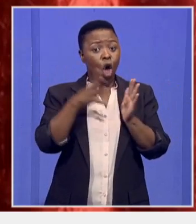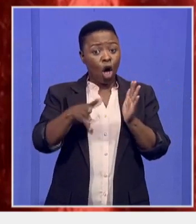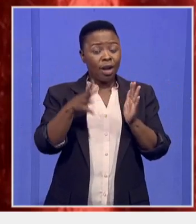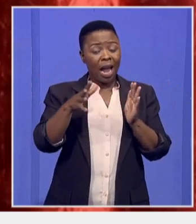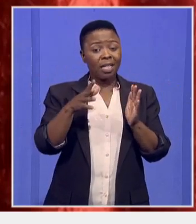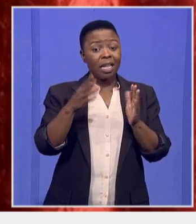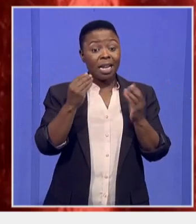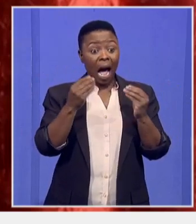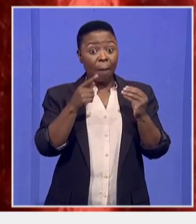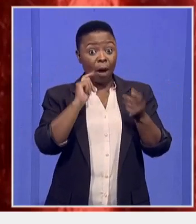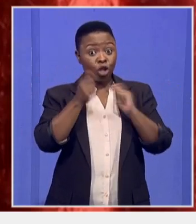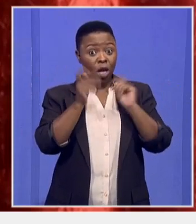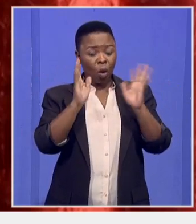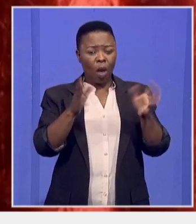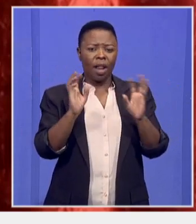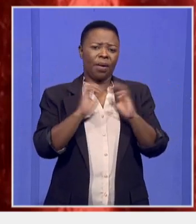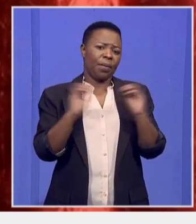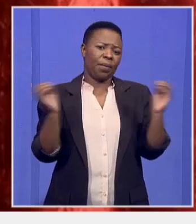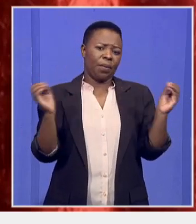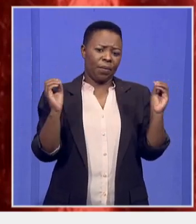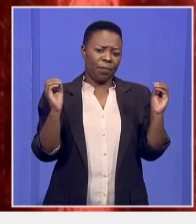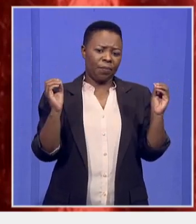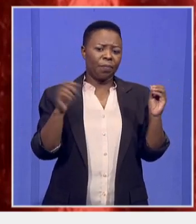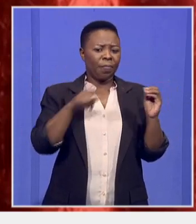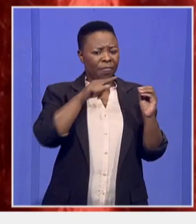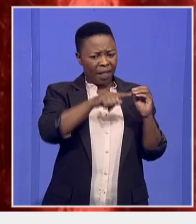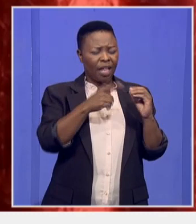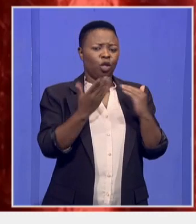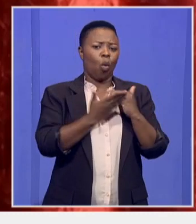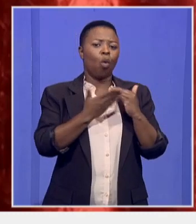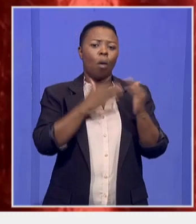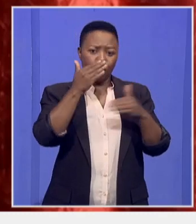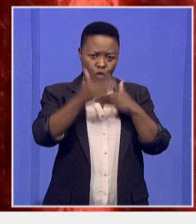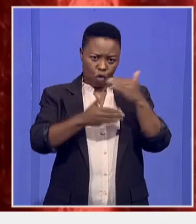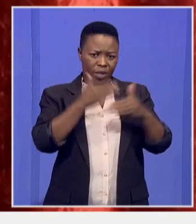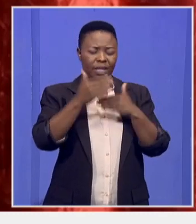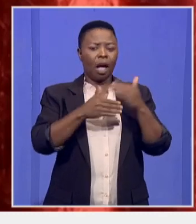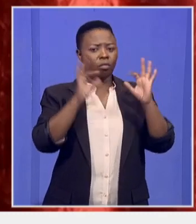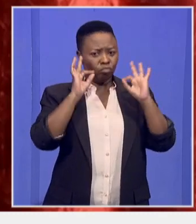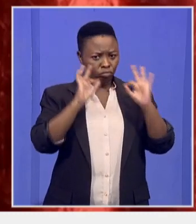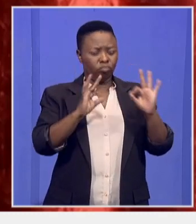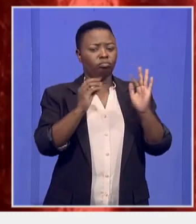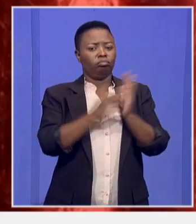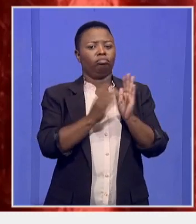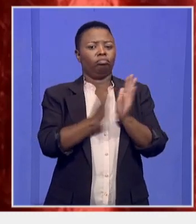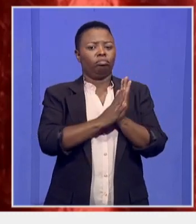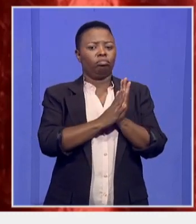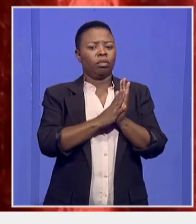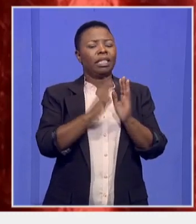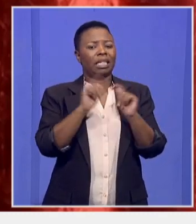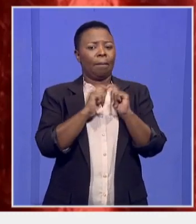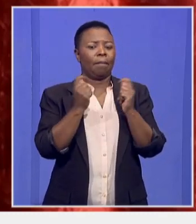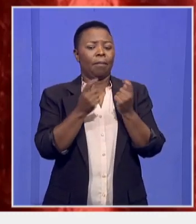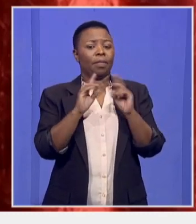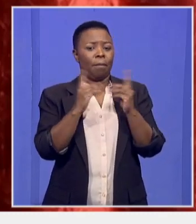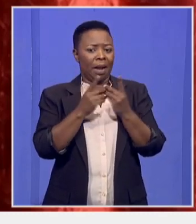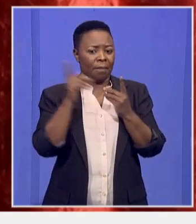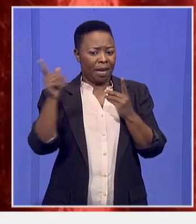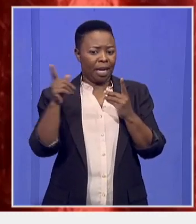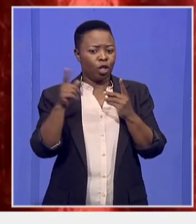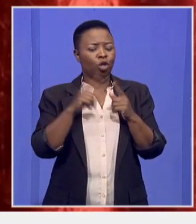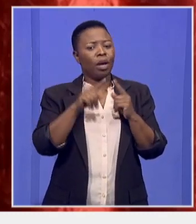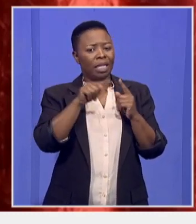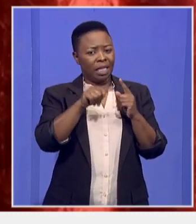school will change. So this is one of the schools that are in the process of being rationalized by the department, and in that, it's an incumbent